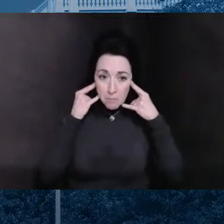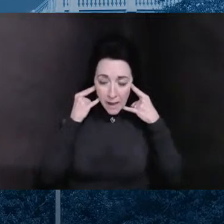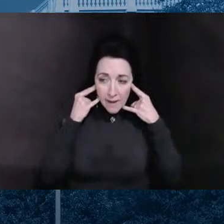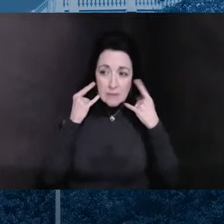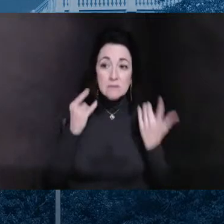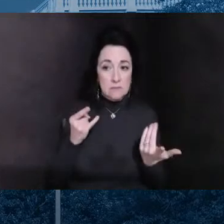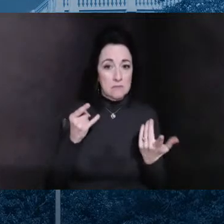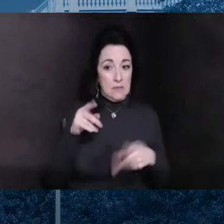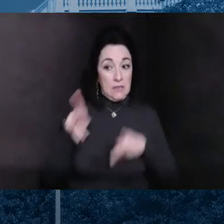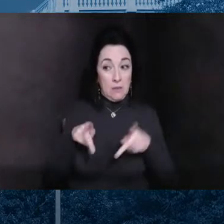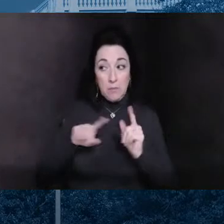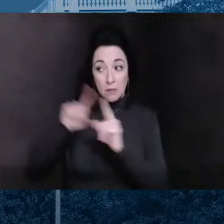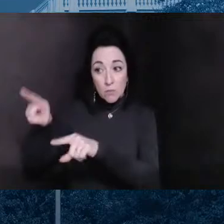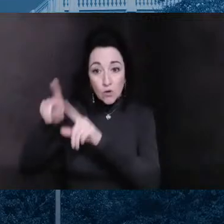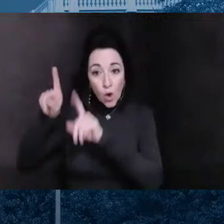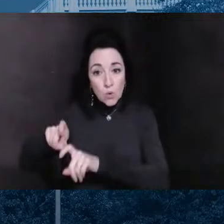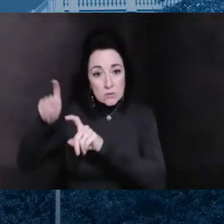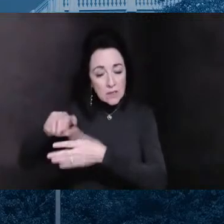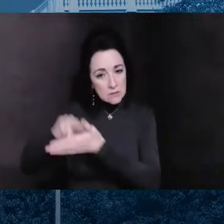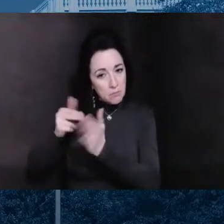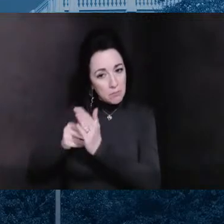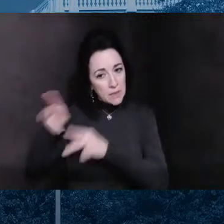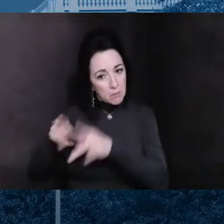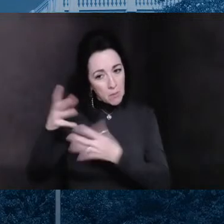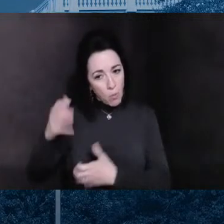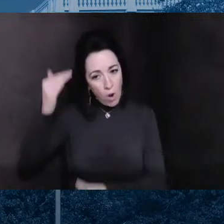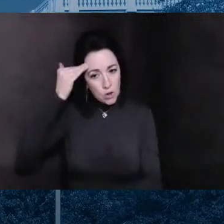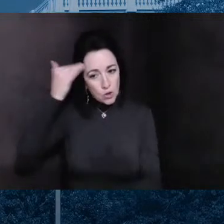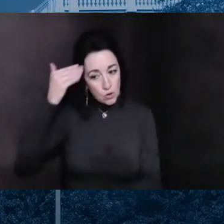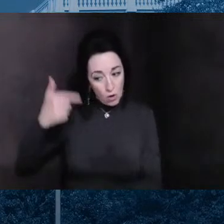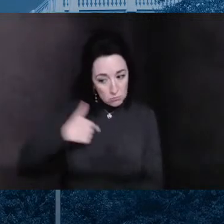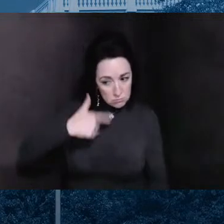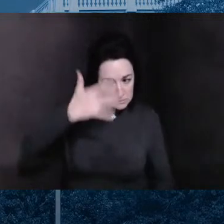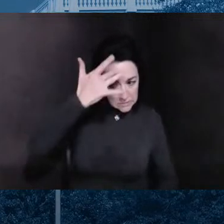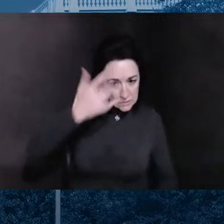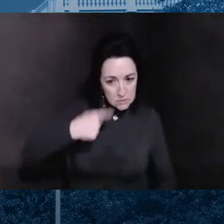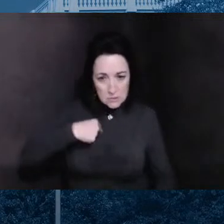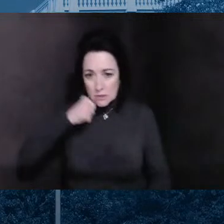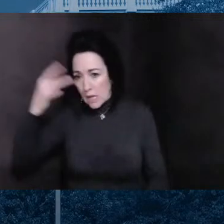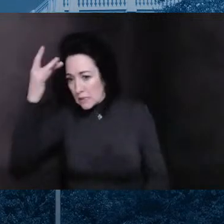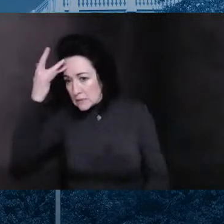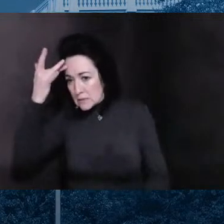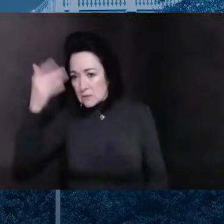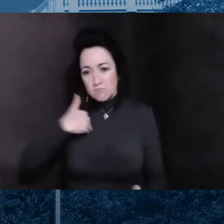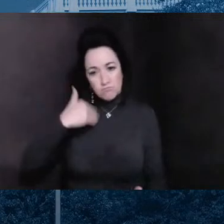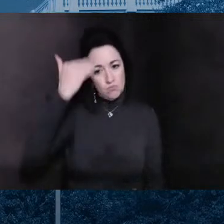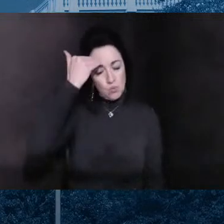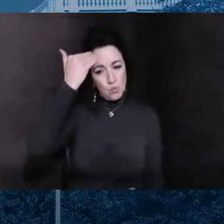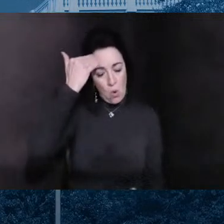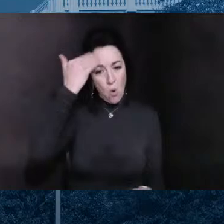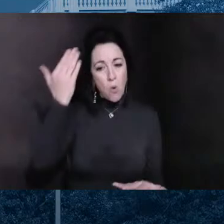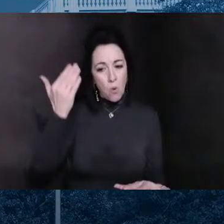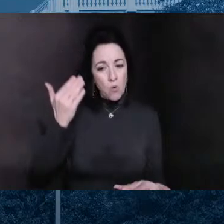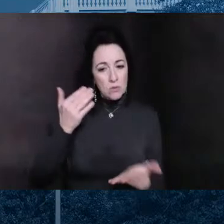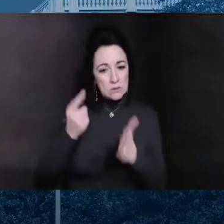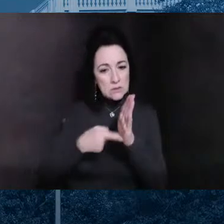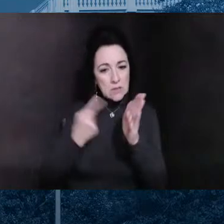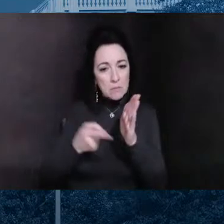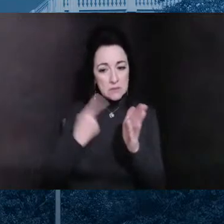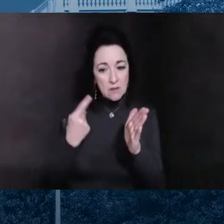on top of that. And I just feel really good that people are dialed in, they're paying attention, they understand